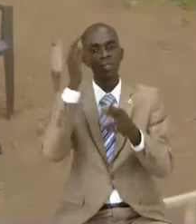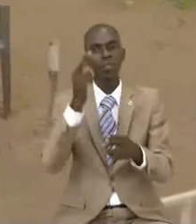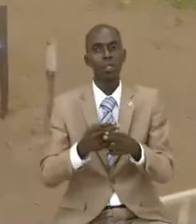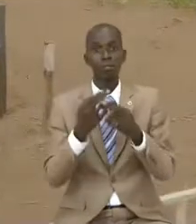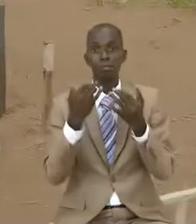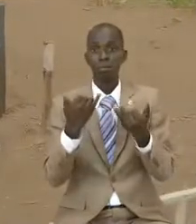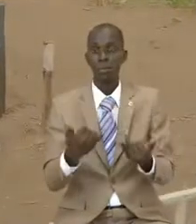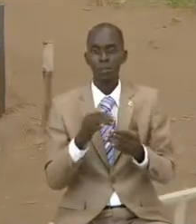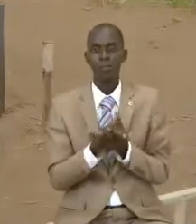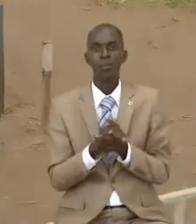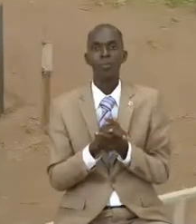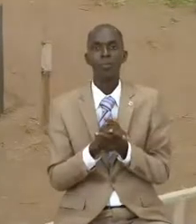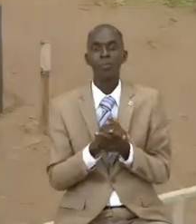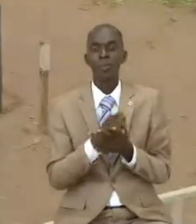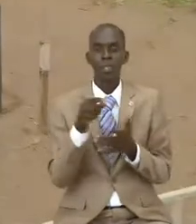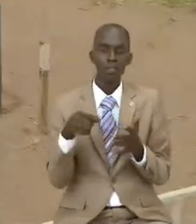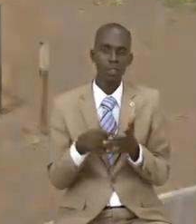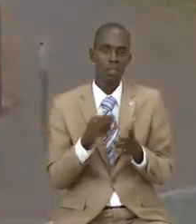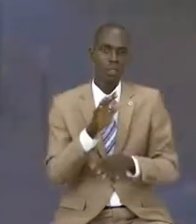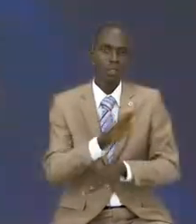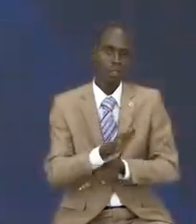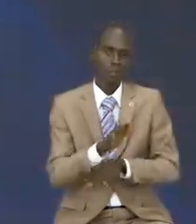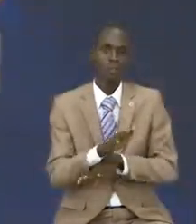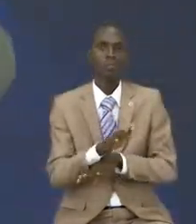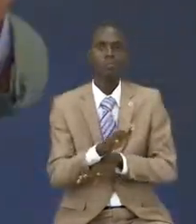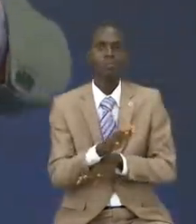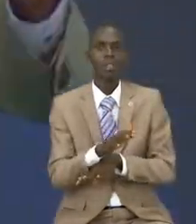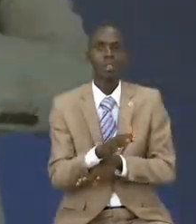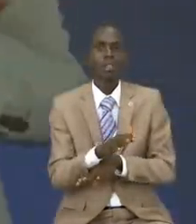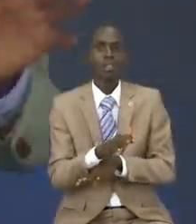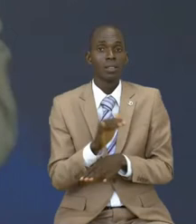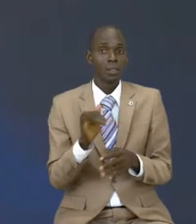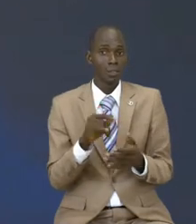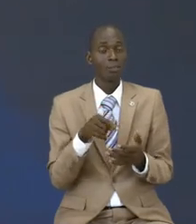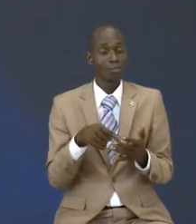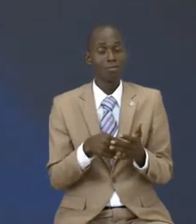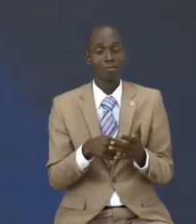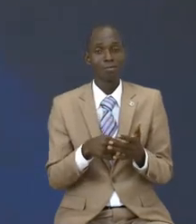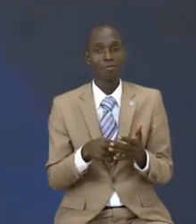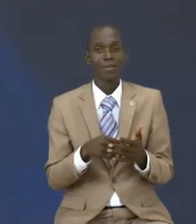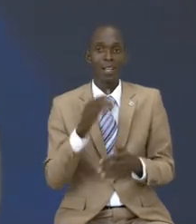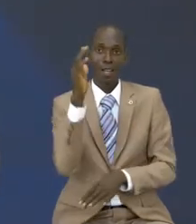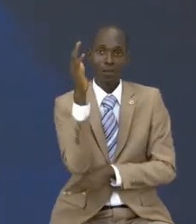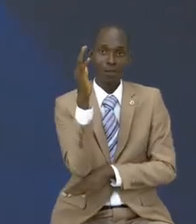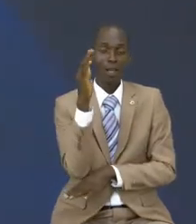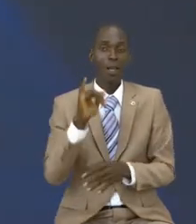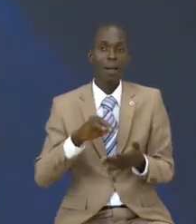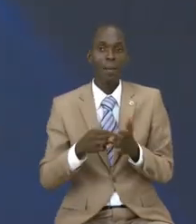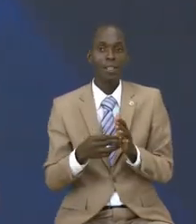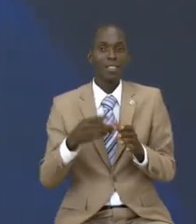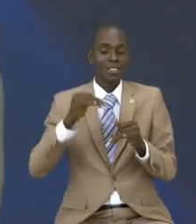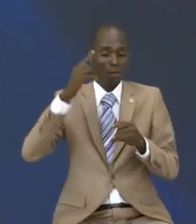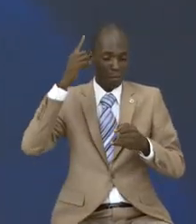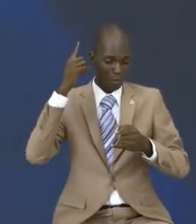Now, this evening, that is afternoon, I mean the last final